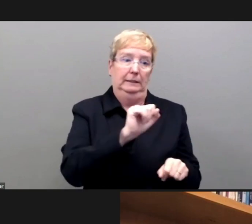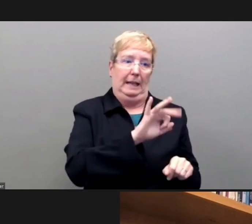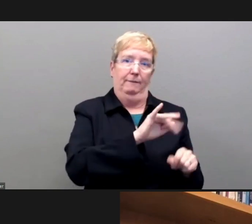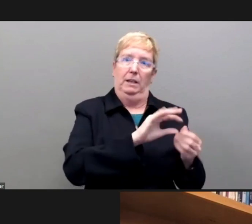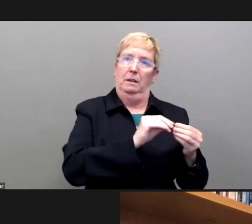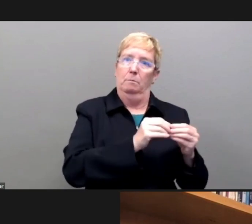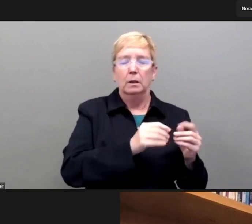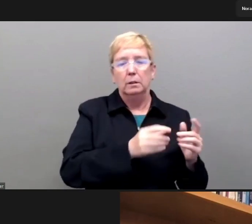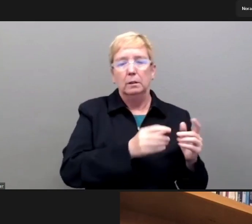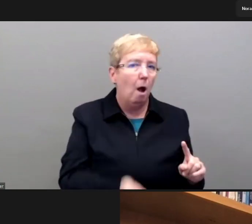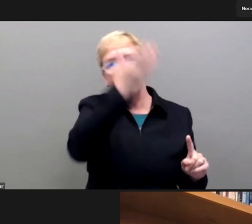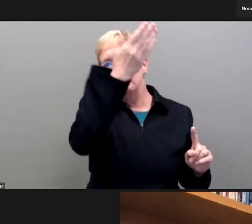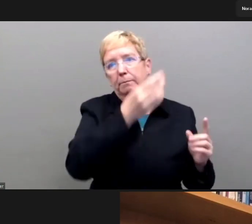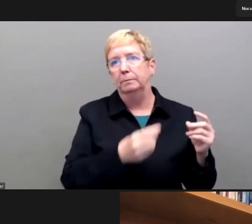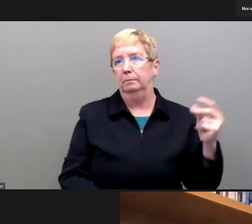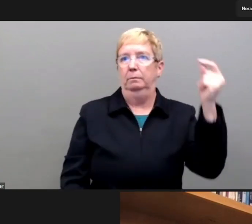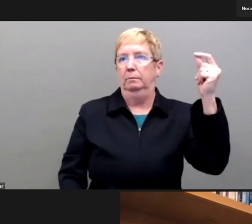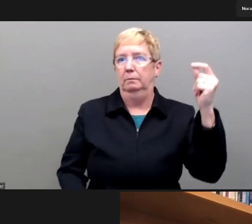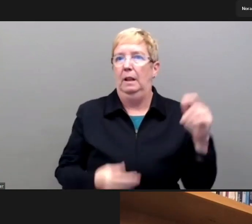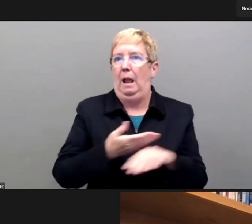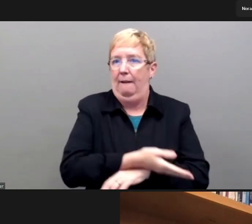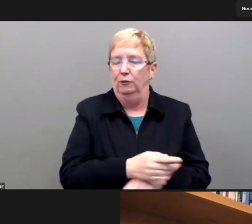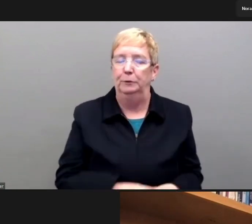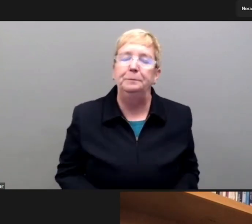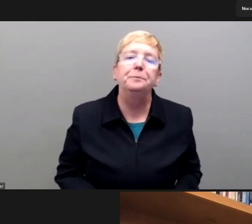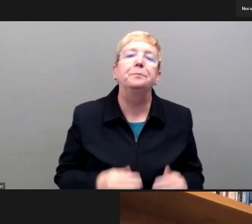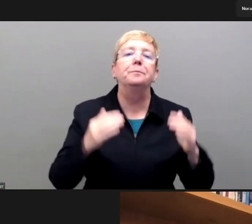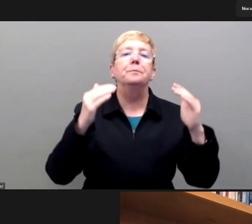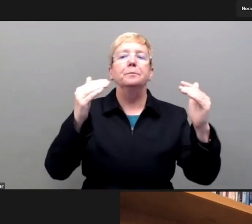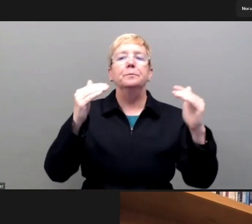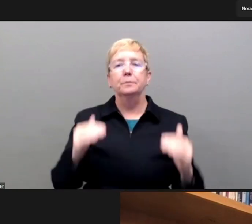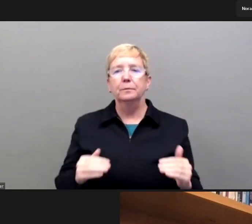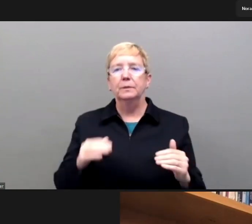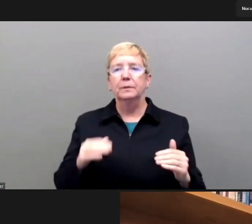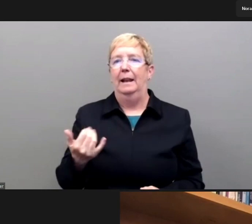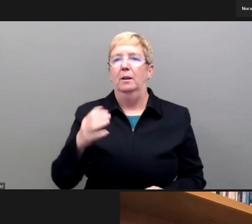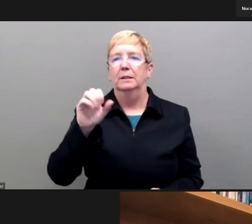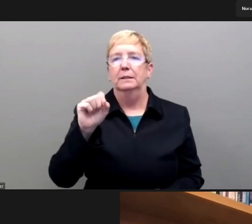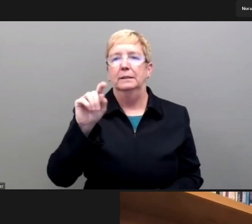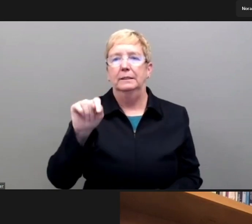Scrace. Thank you, Governor and Dr. Scrace. Next, we'll go to Stephanie Muniz with